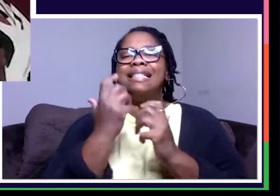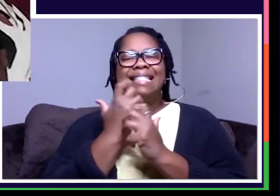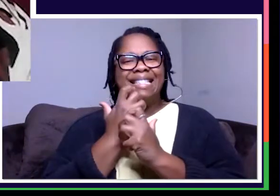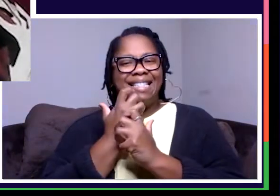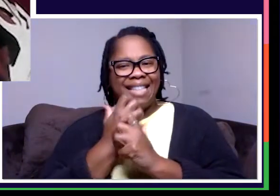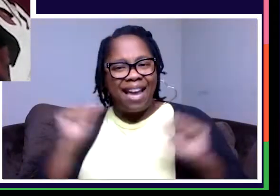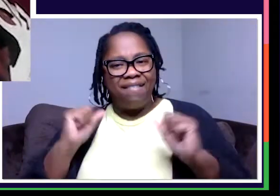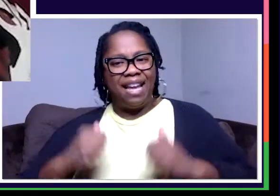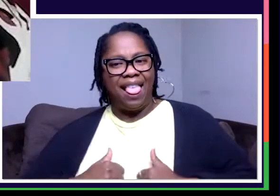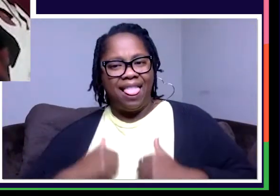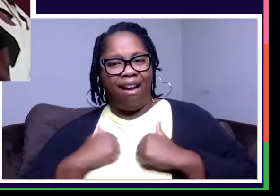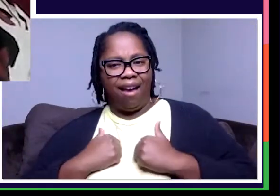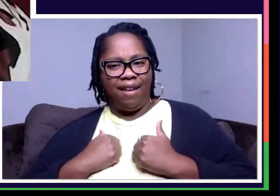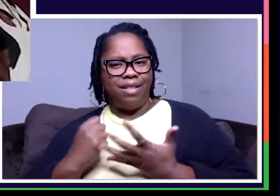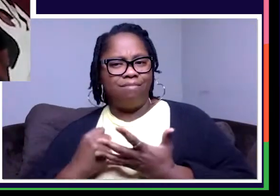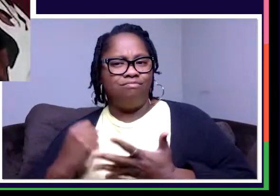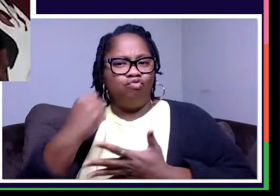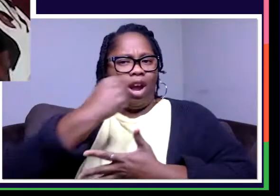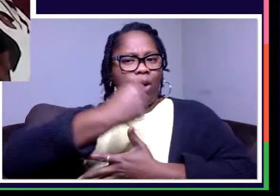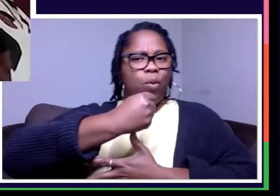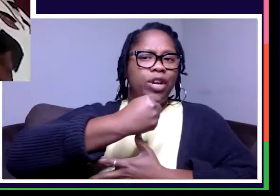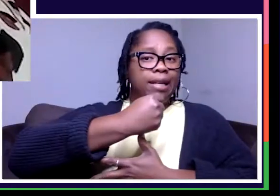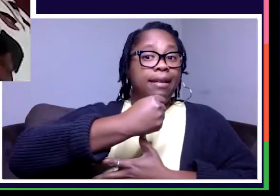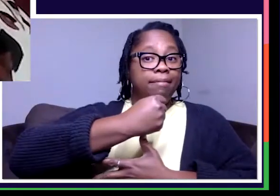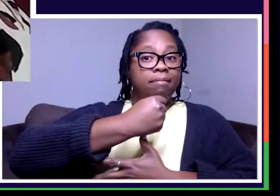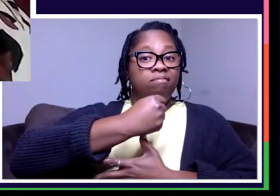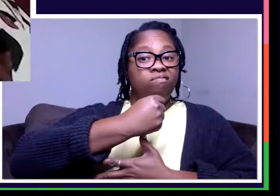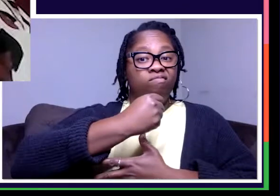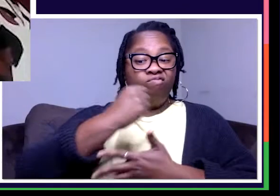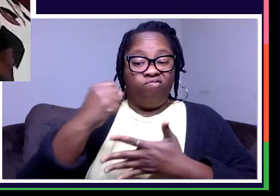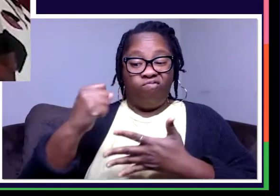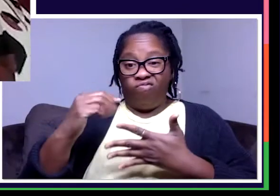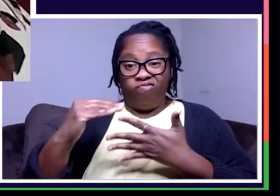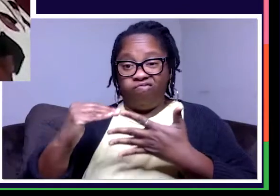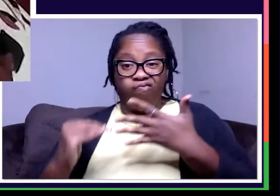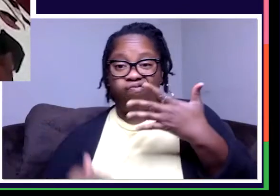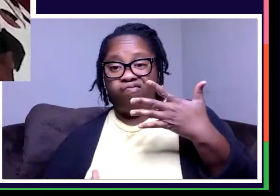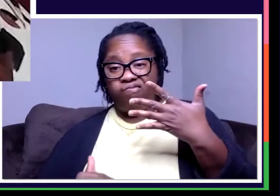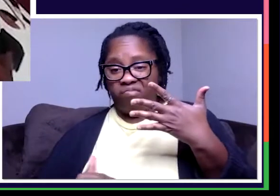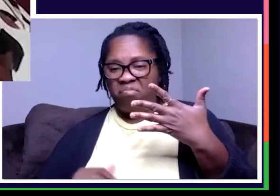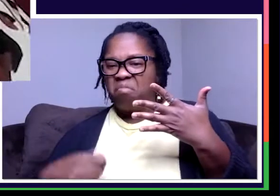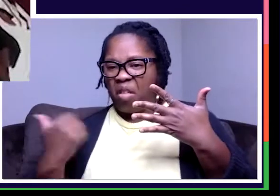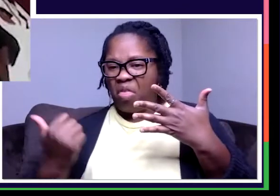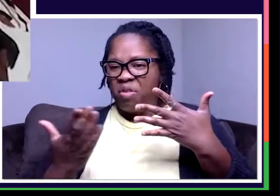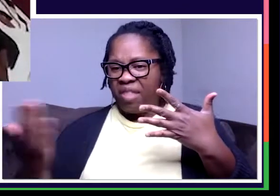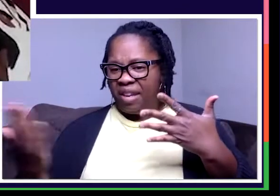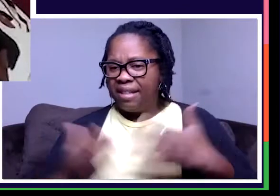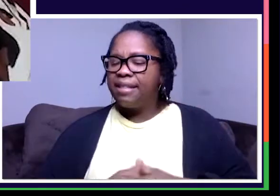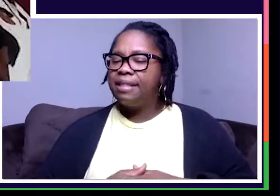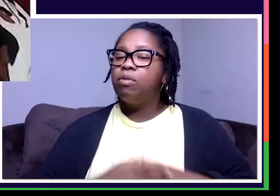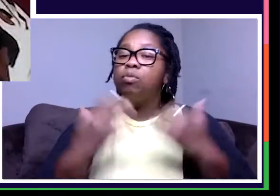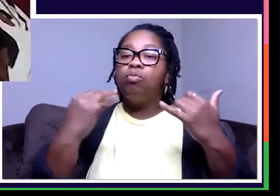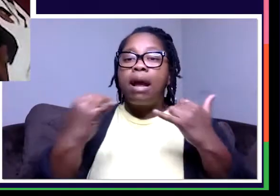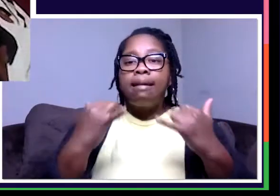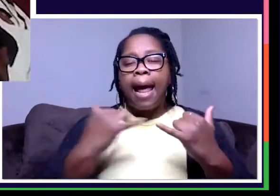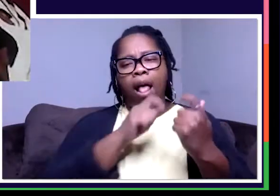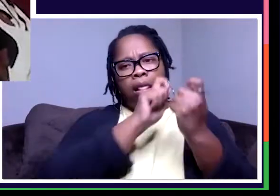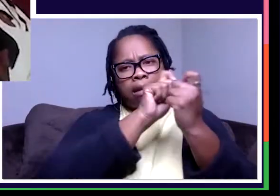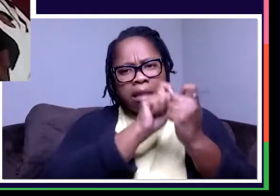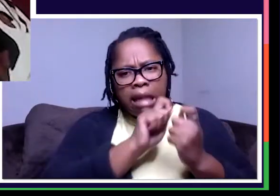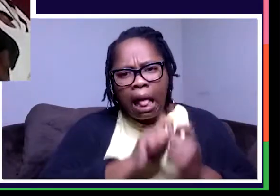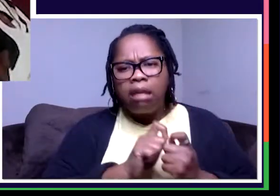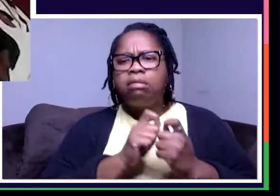prioritizing over saving lives over anything else. We are